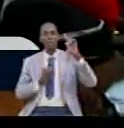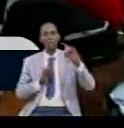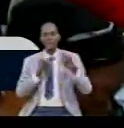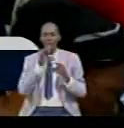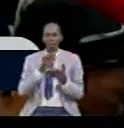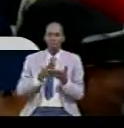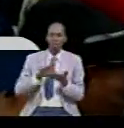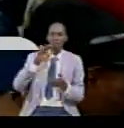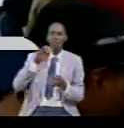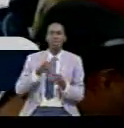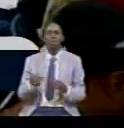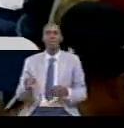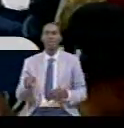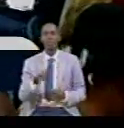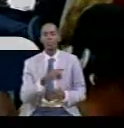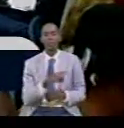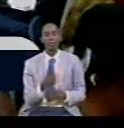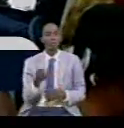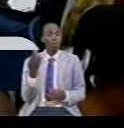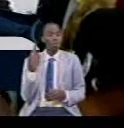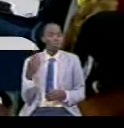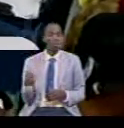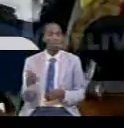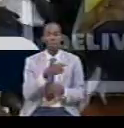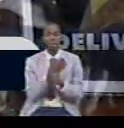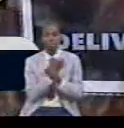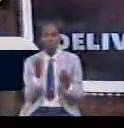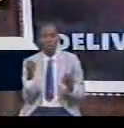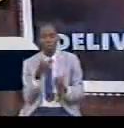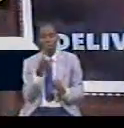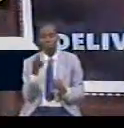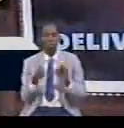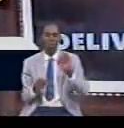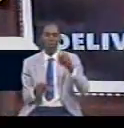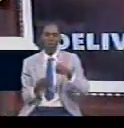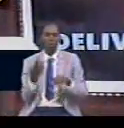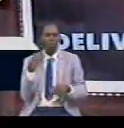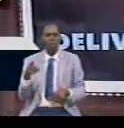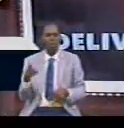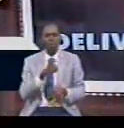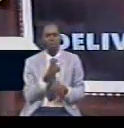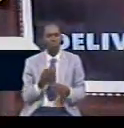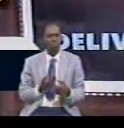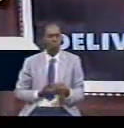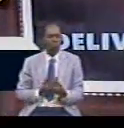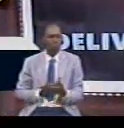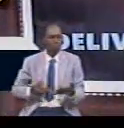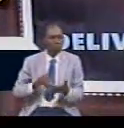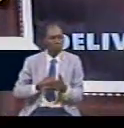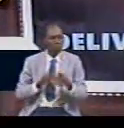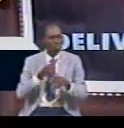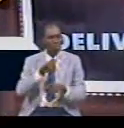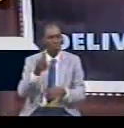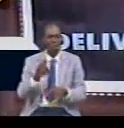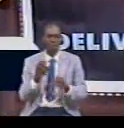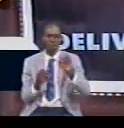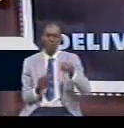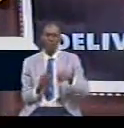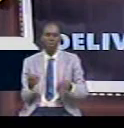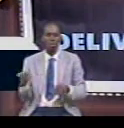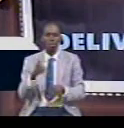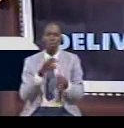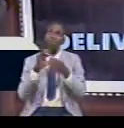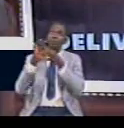in them. Were they saved? Were they born again? Did they belong to God? Of course they did.